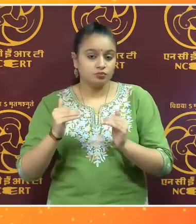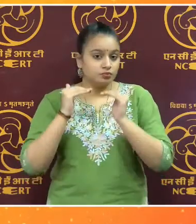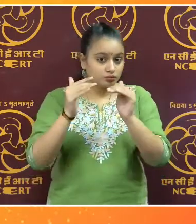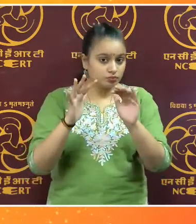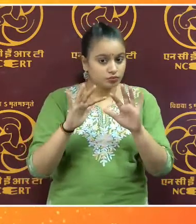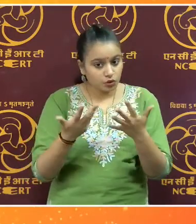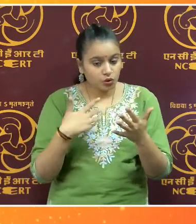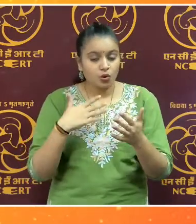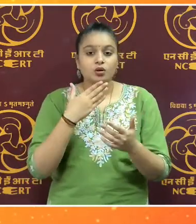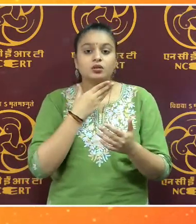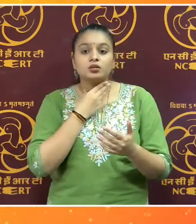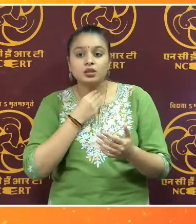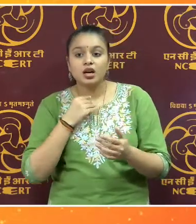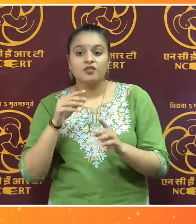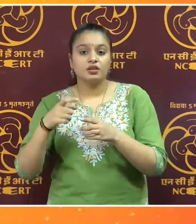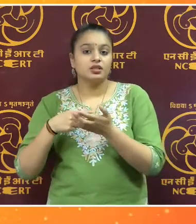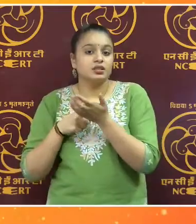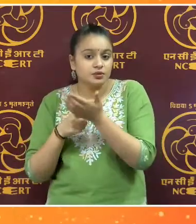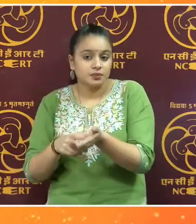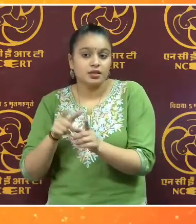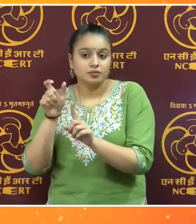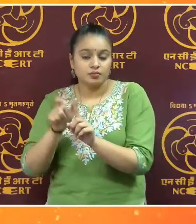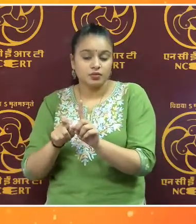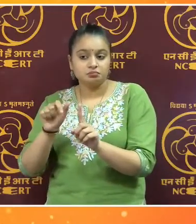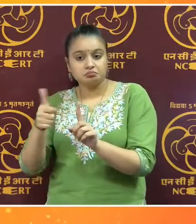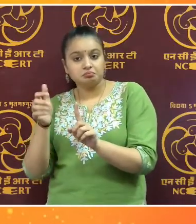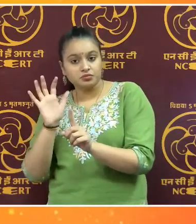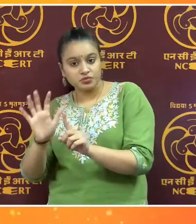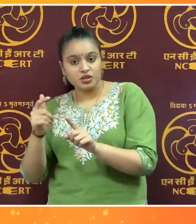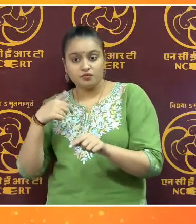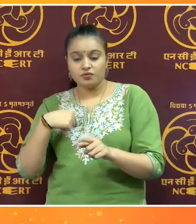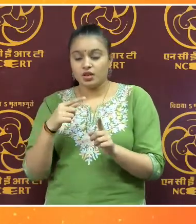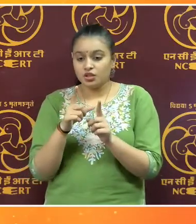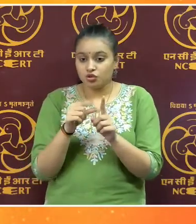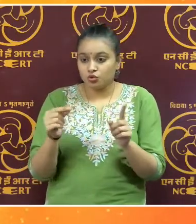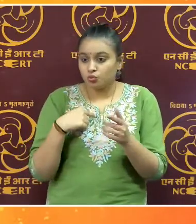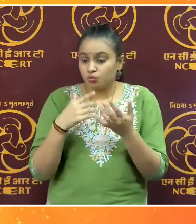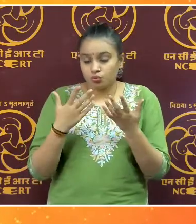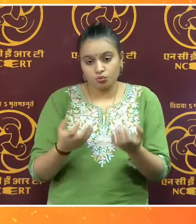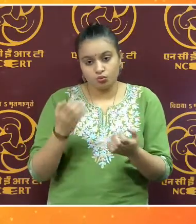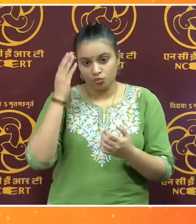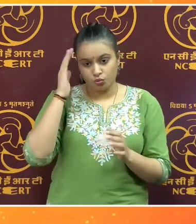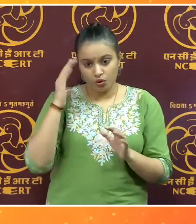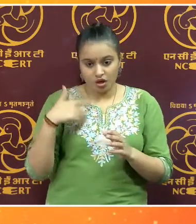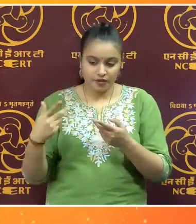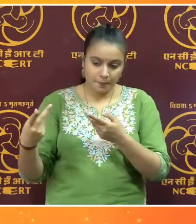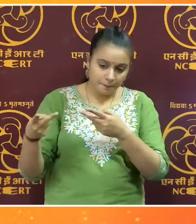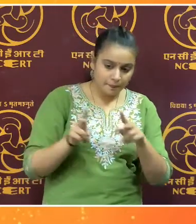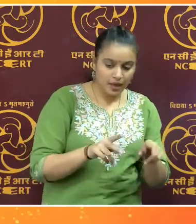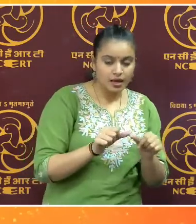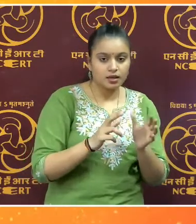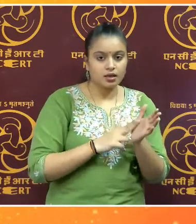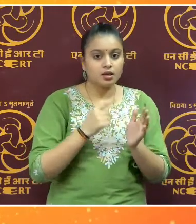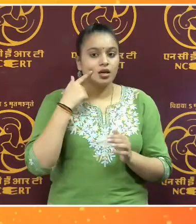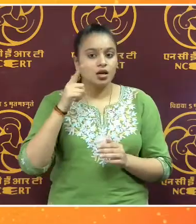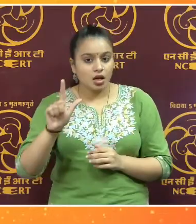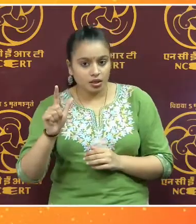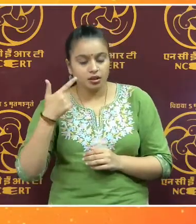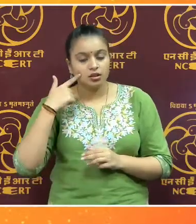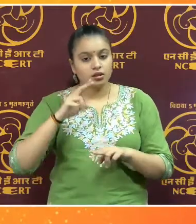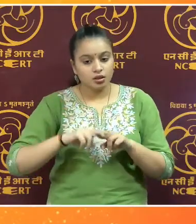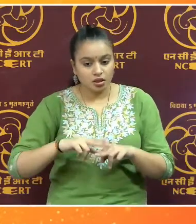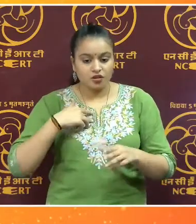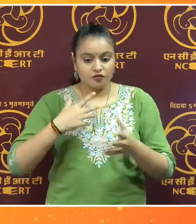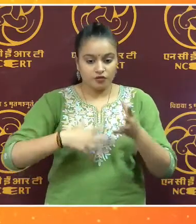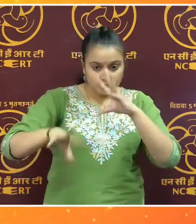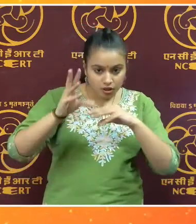clever and a respected man was something else. I know what I should do now. I should go back to Mr. Anil if only I ever want to